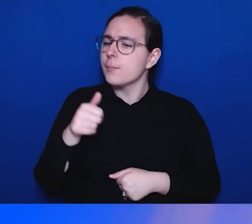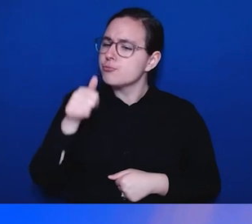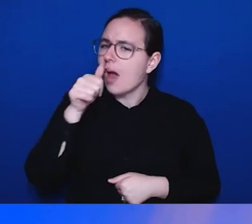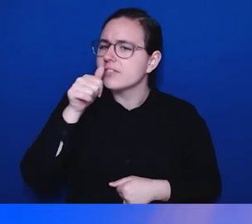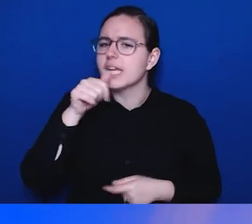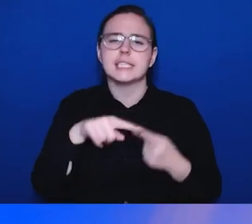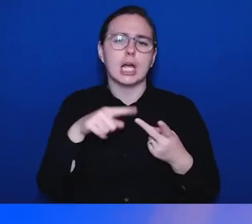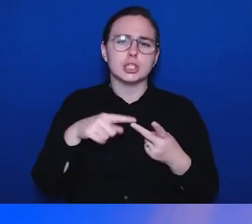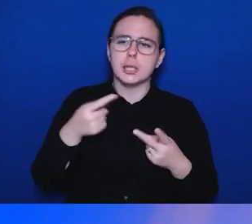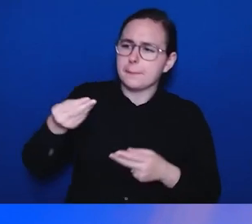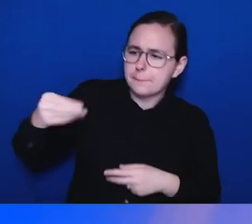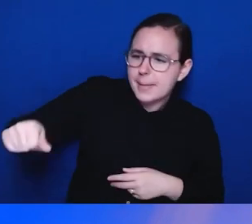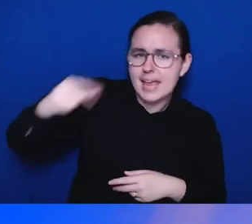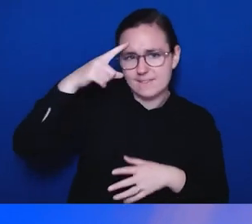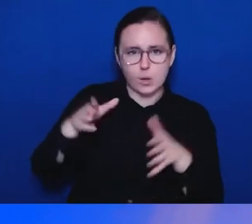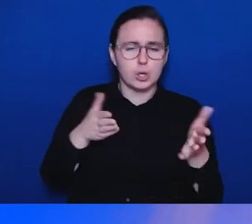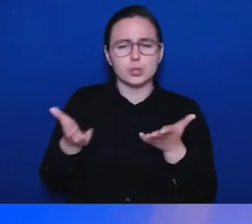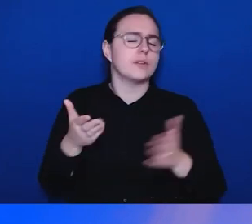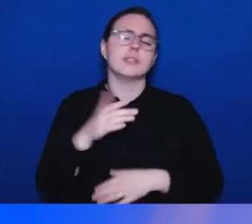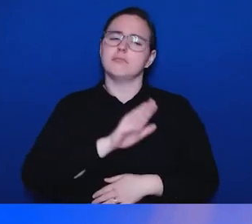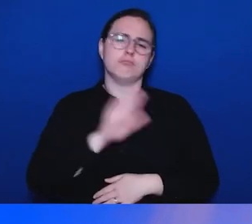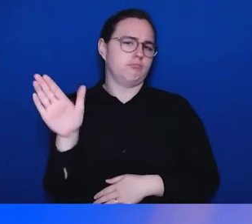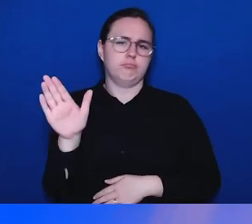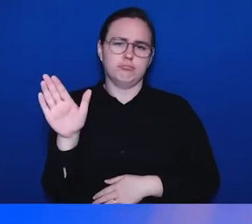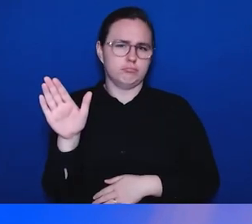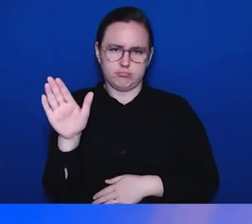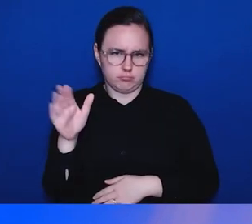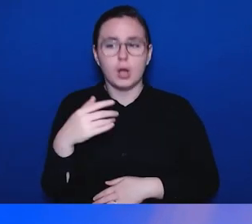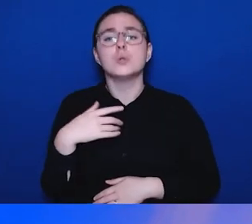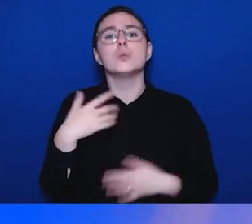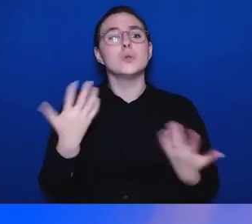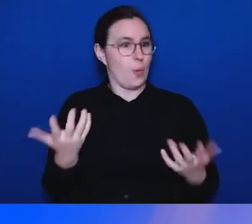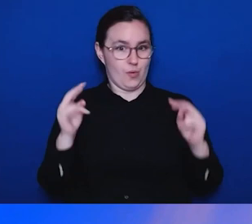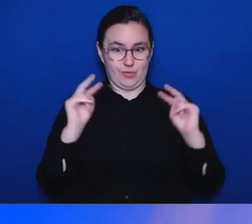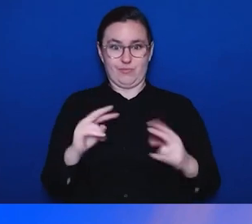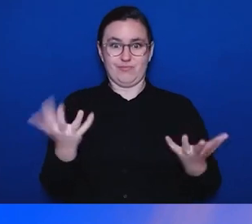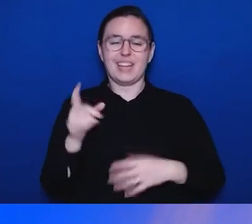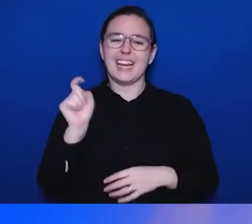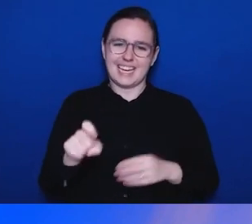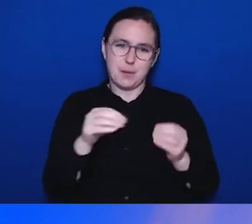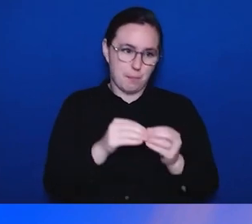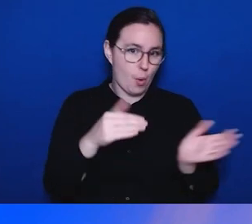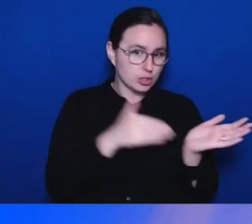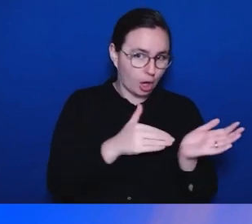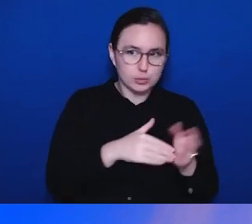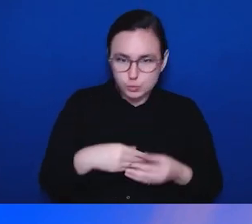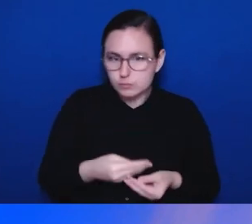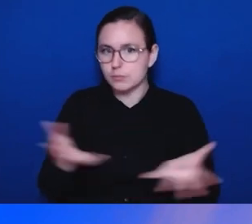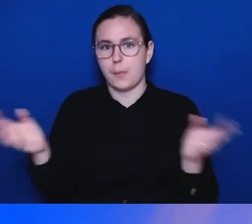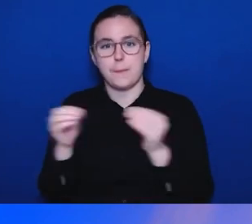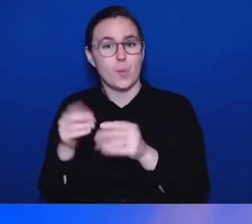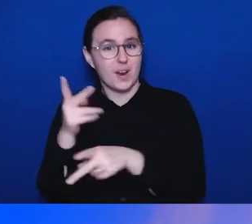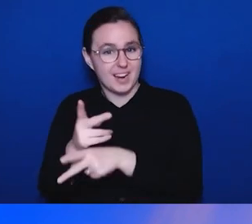approach. We cannot privatize our way to better healthcare or cut services and expect there to be more doctors and more